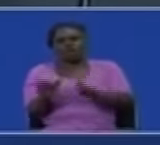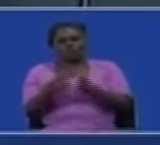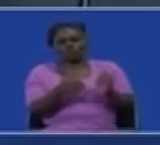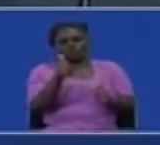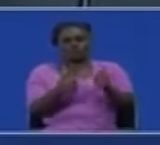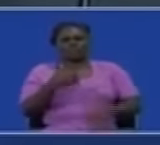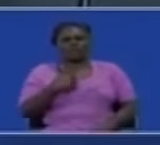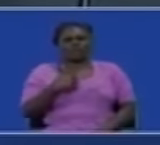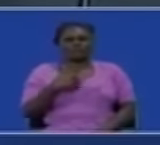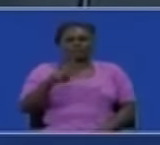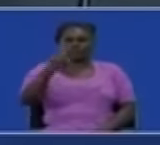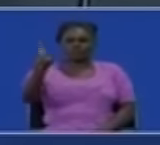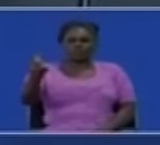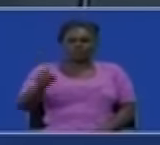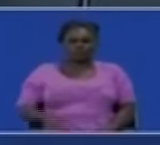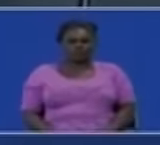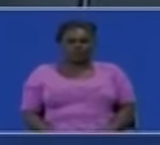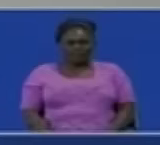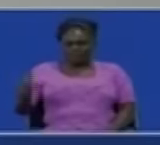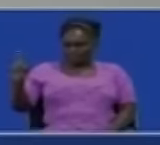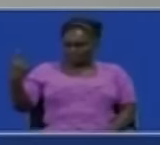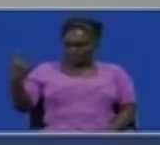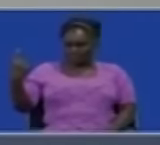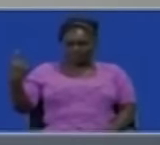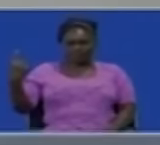have? Okay. First, to